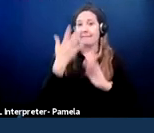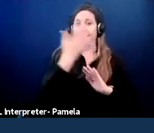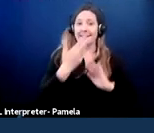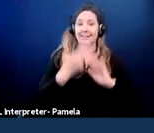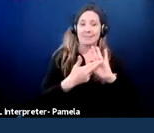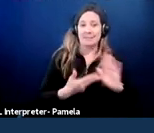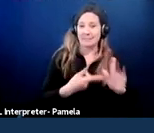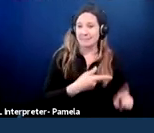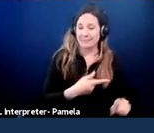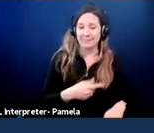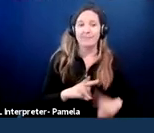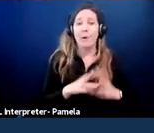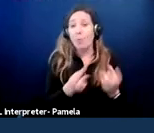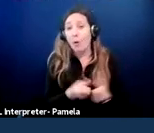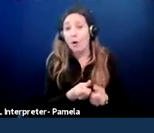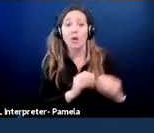that.